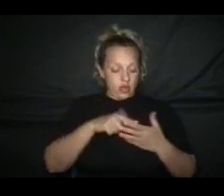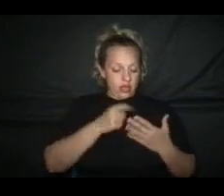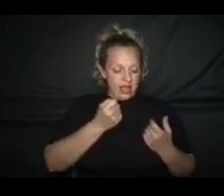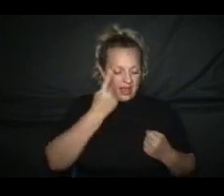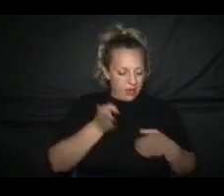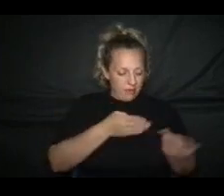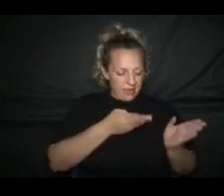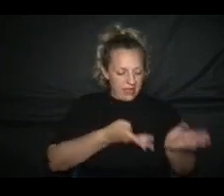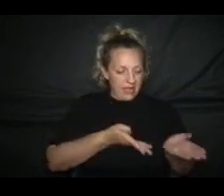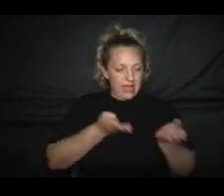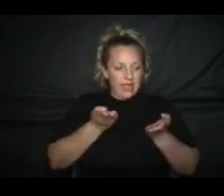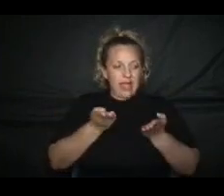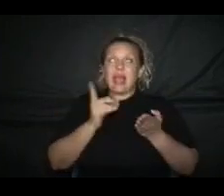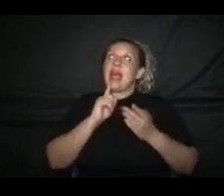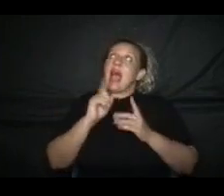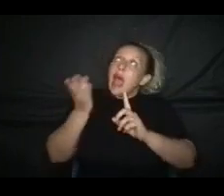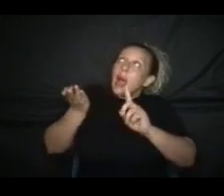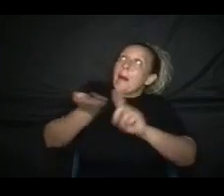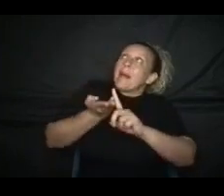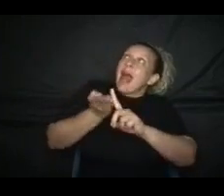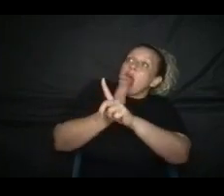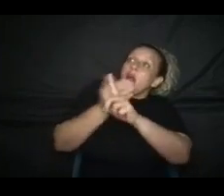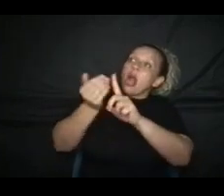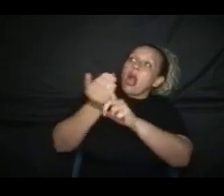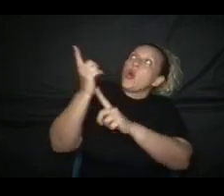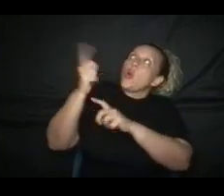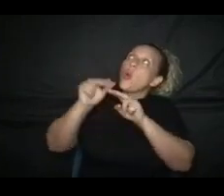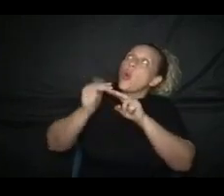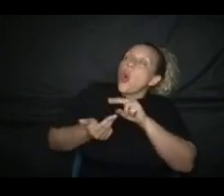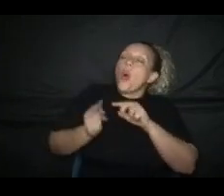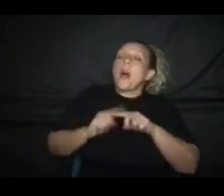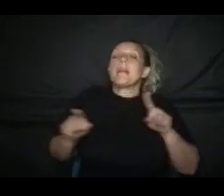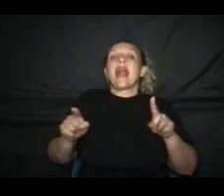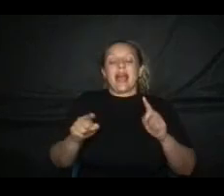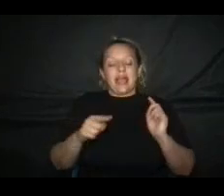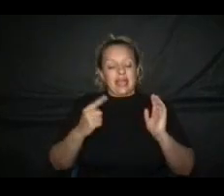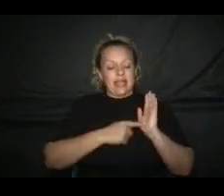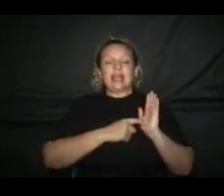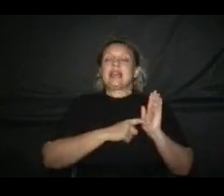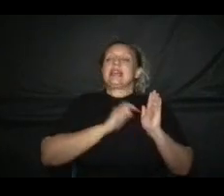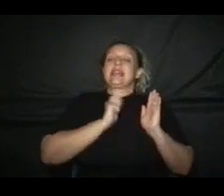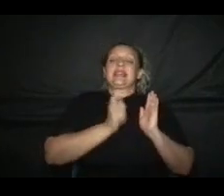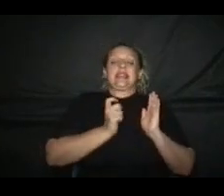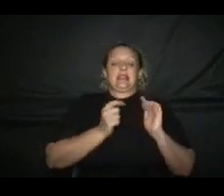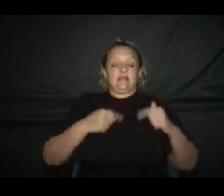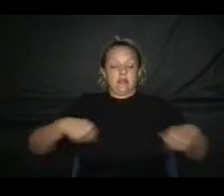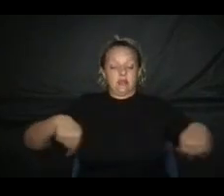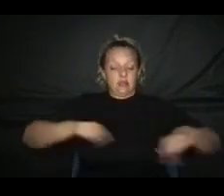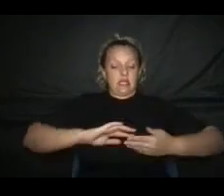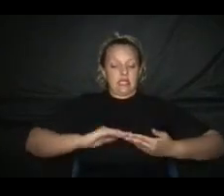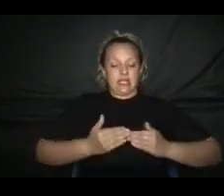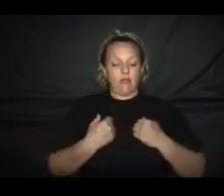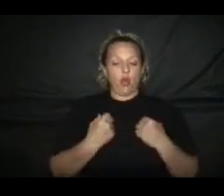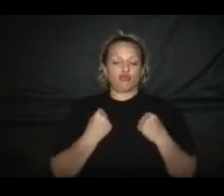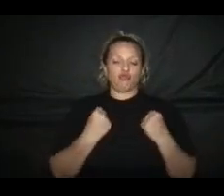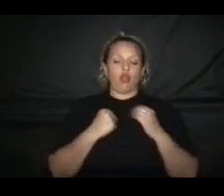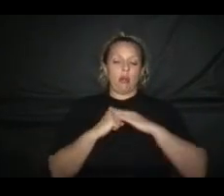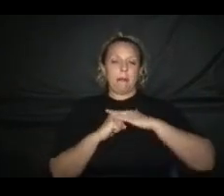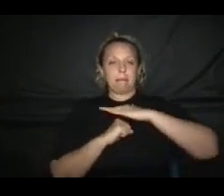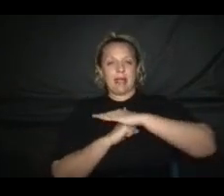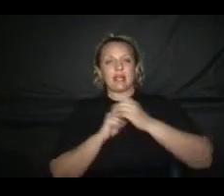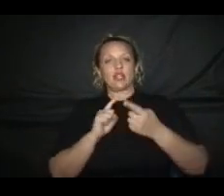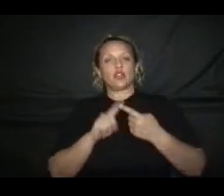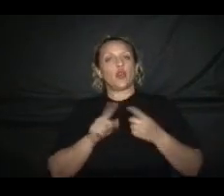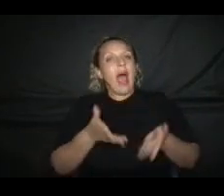can't compel the county or state to lower it, it does give the city a much stronger basis to